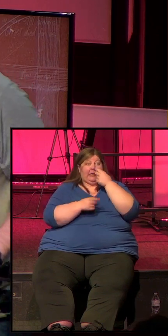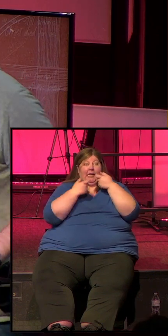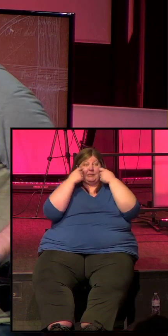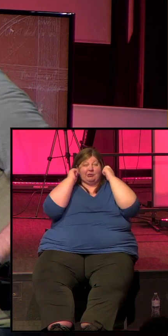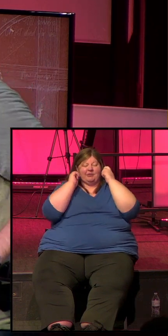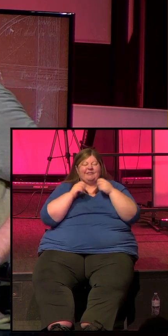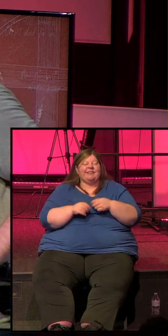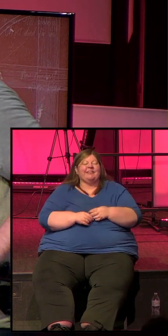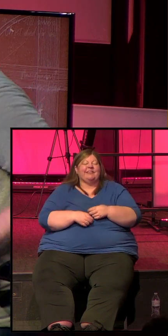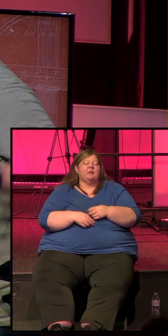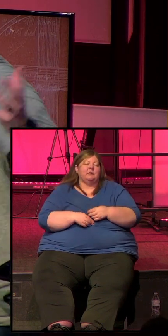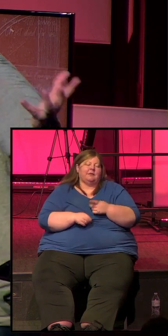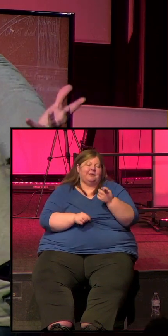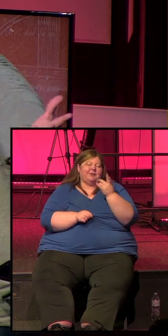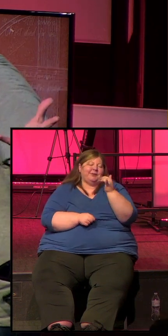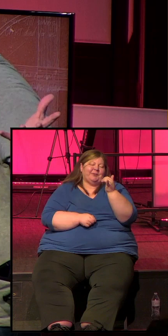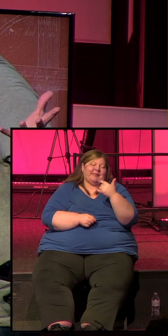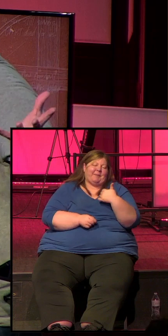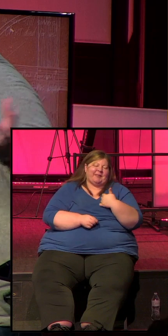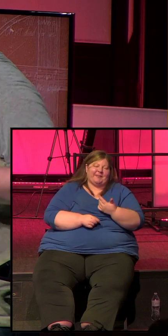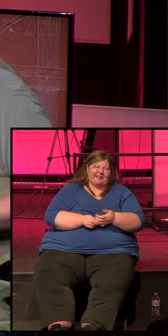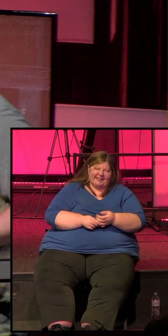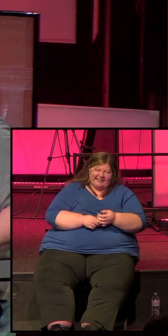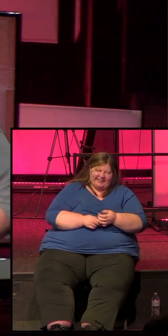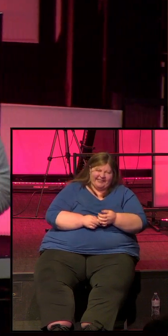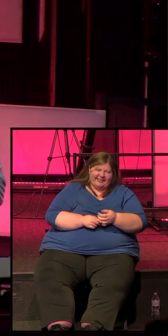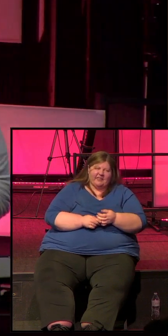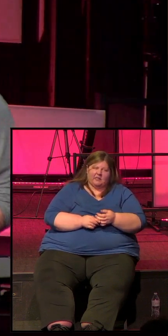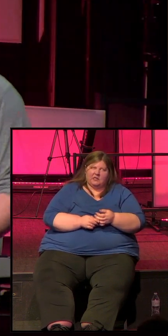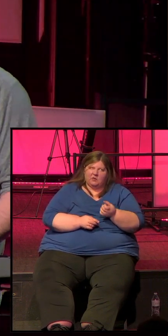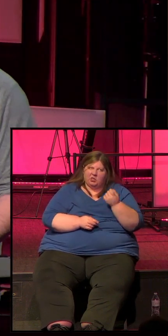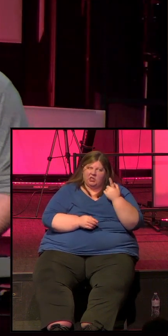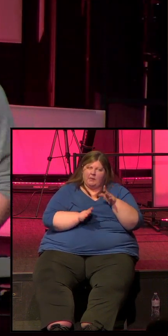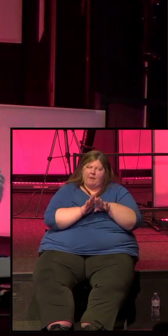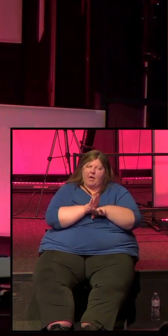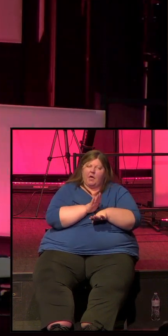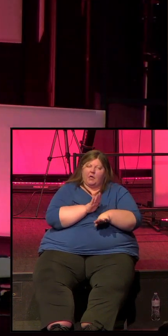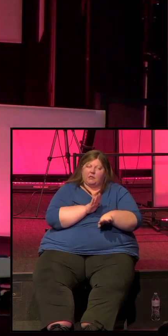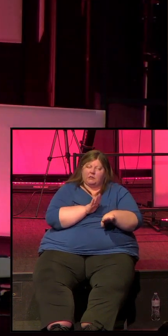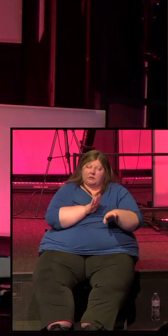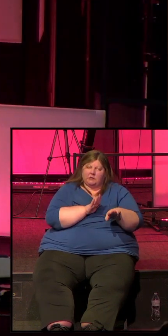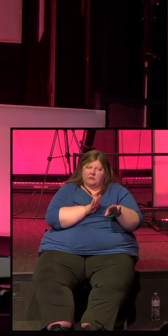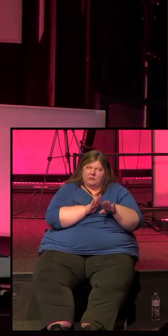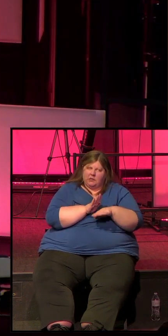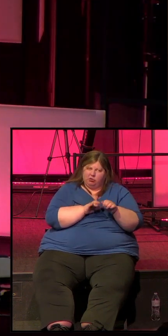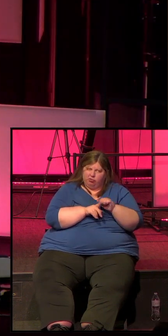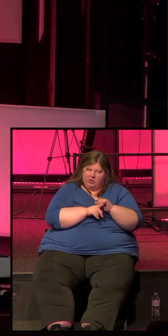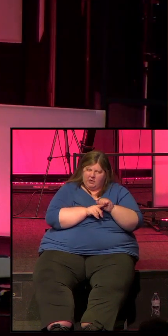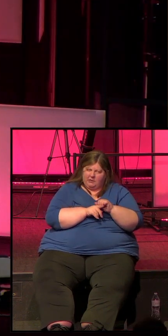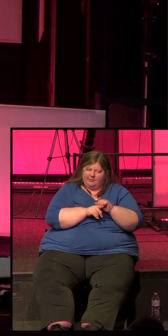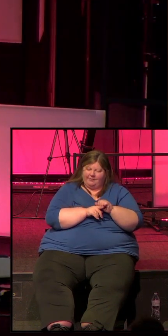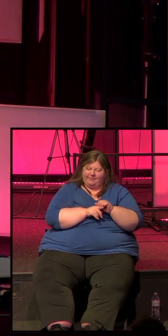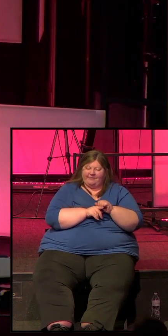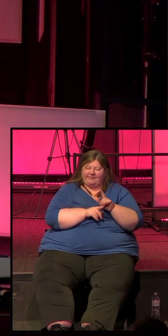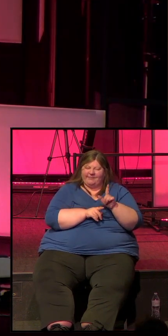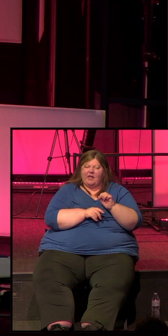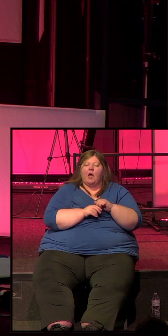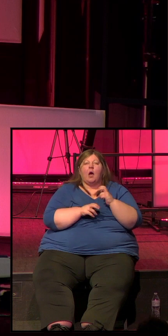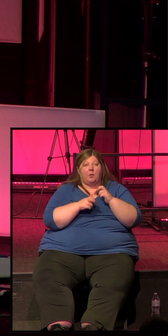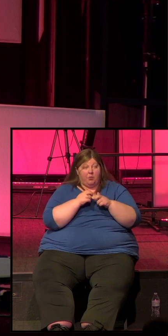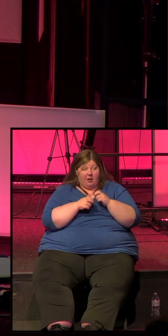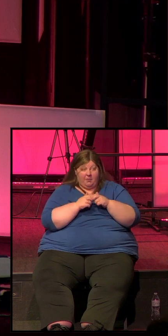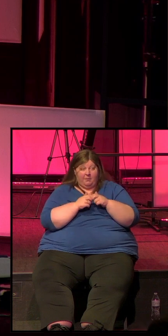can administer the same medications that I could. Okay, so understand how basic this was. So here's the problem. What